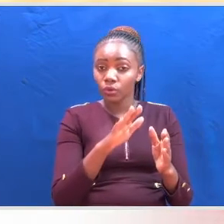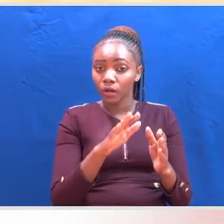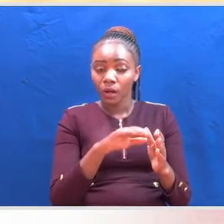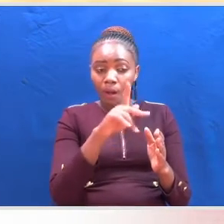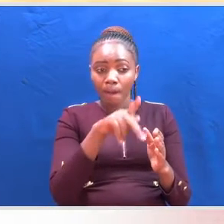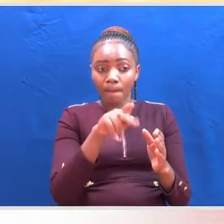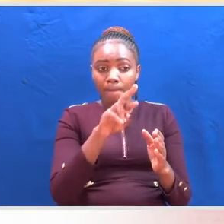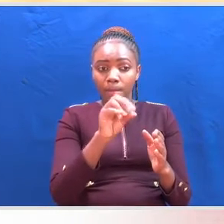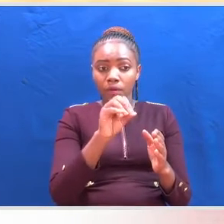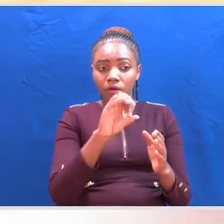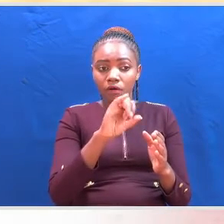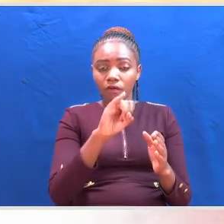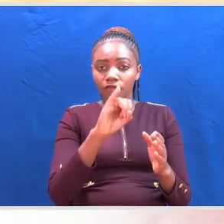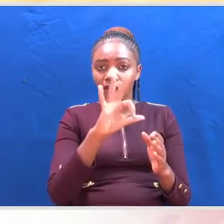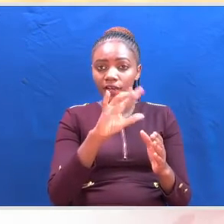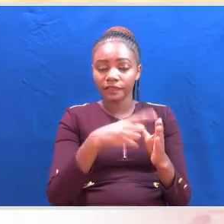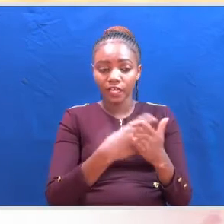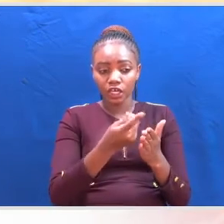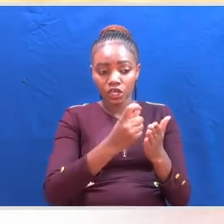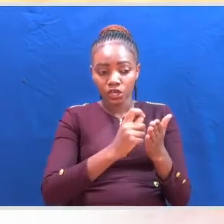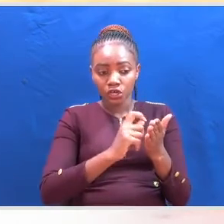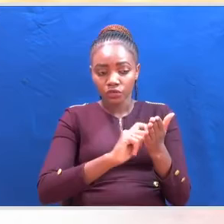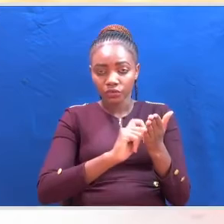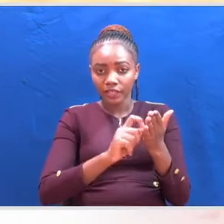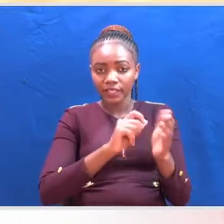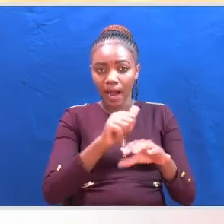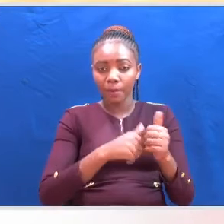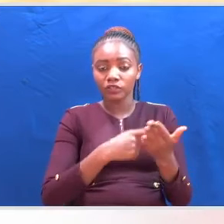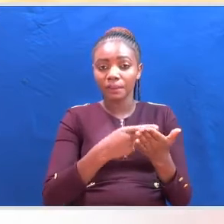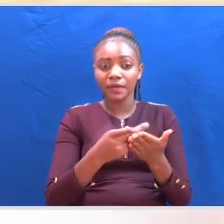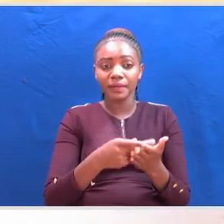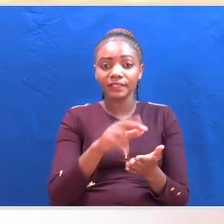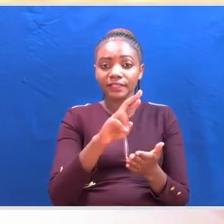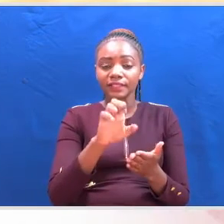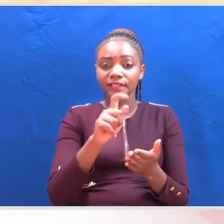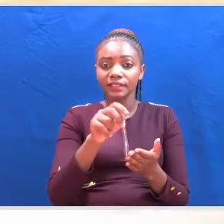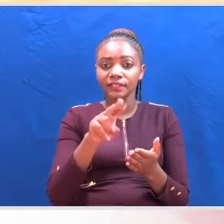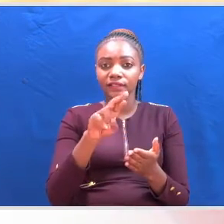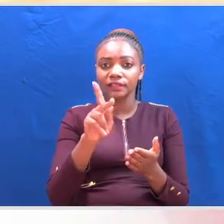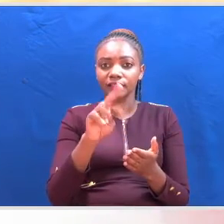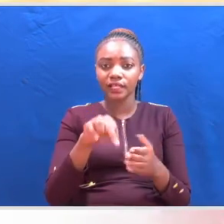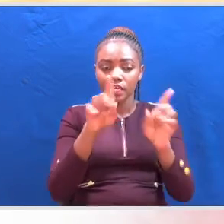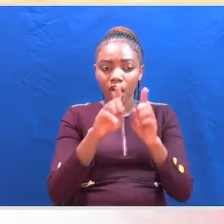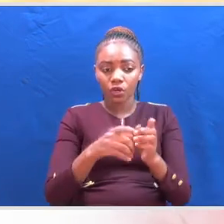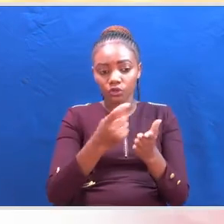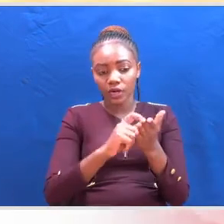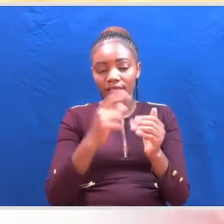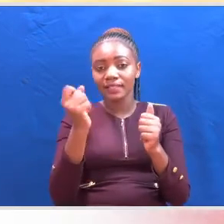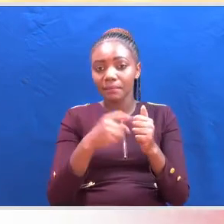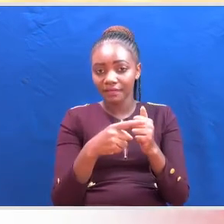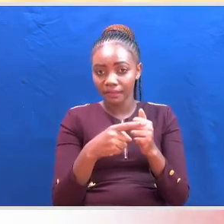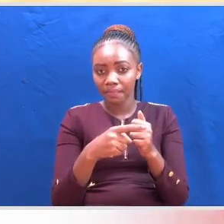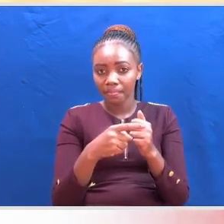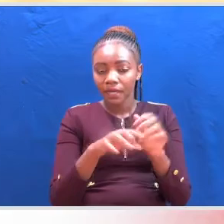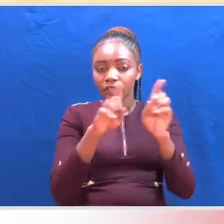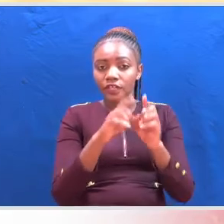under payments, then you just fill in a payment return in the month in which you supplied or provided digital services. If you